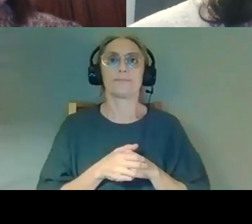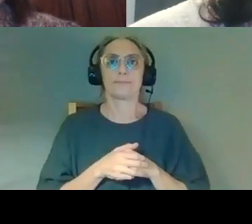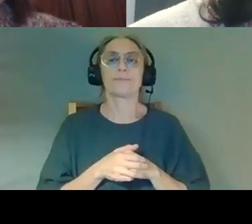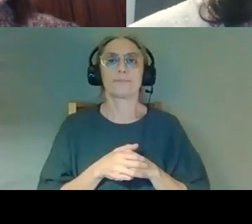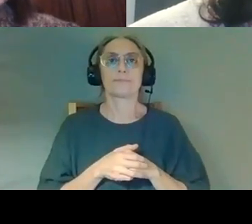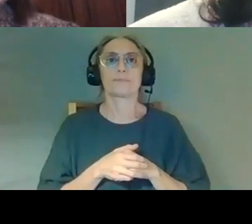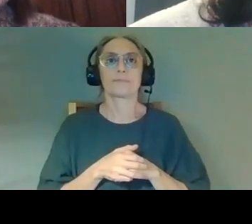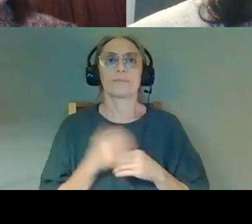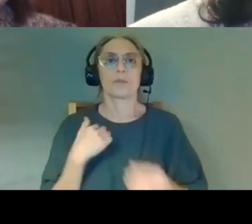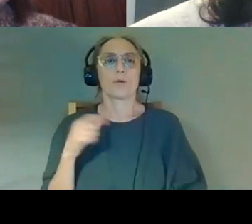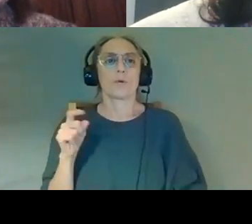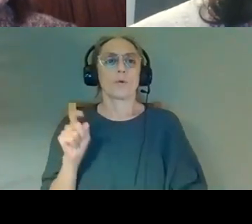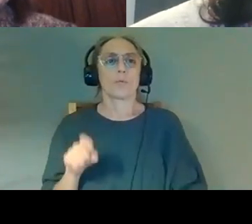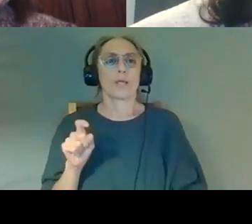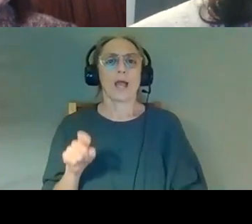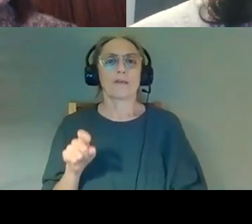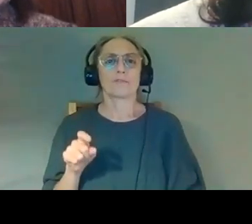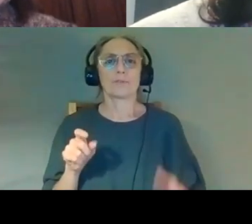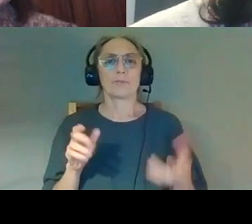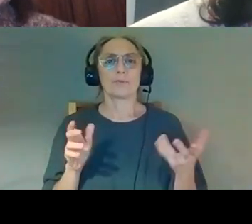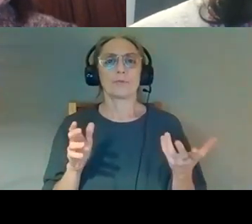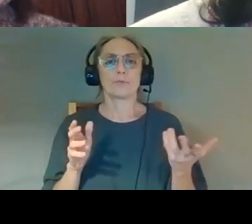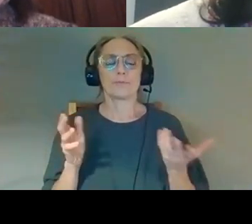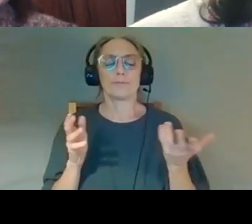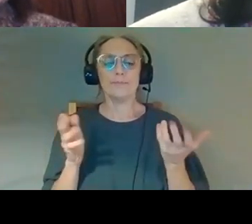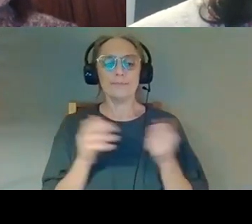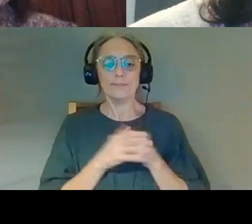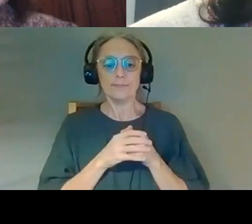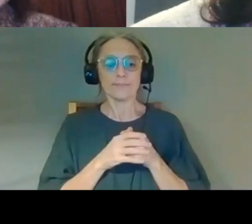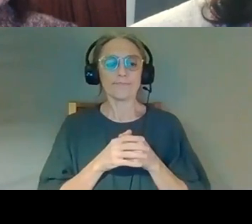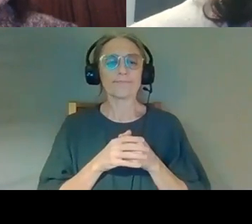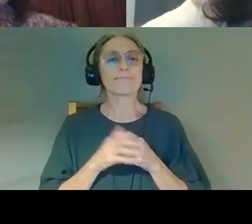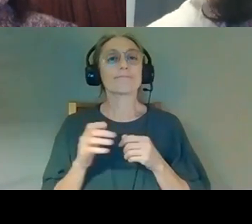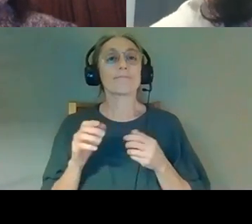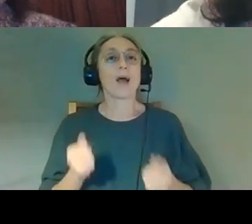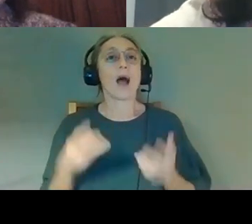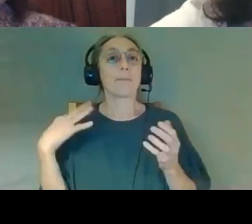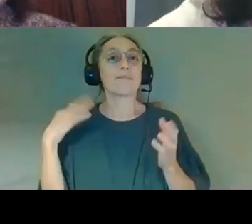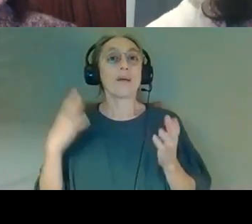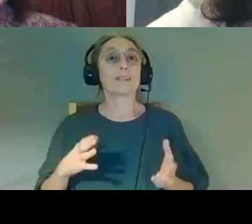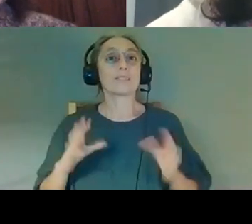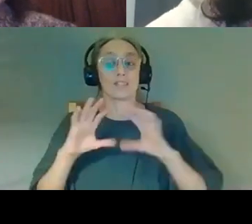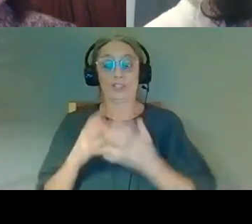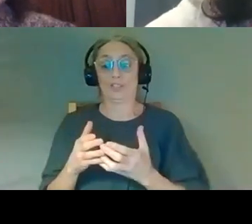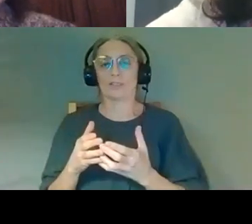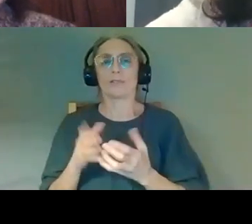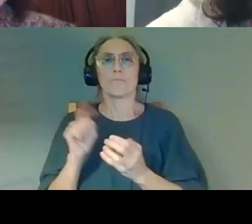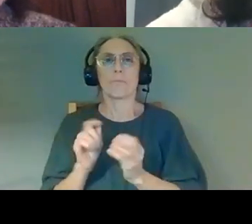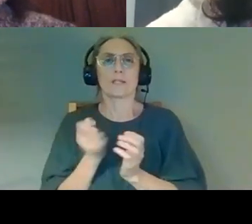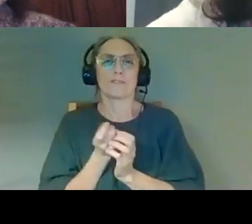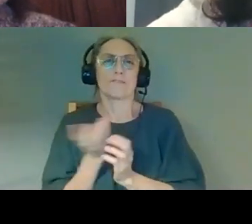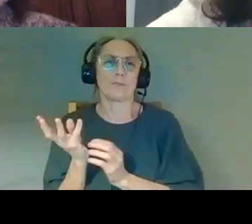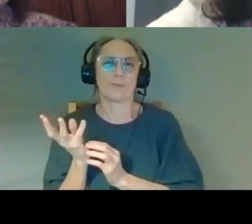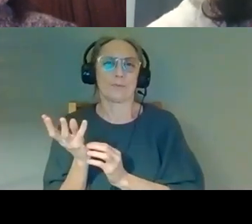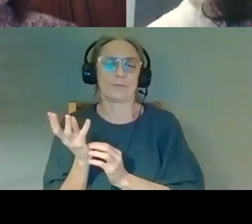We have to keep our volunteer crew small because of maintaining physical